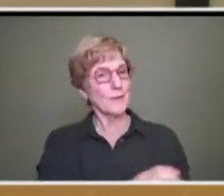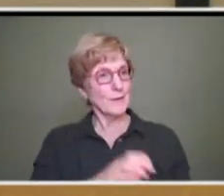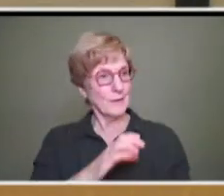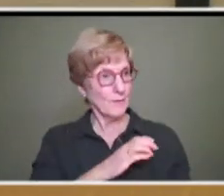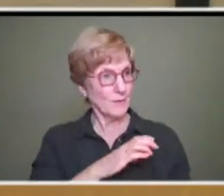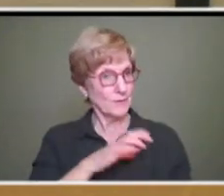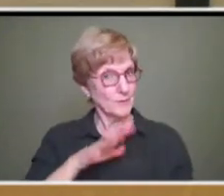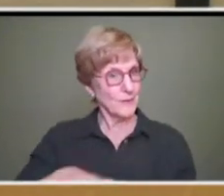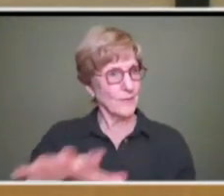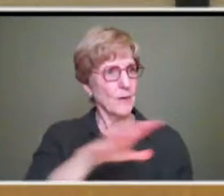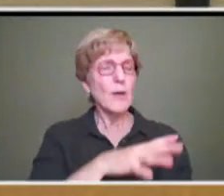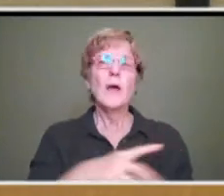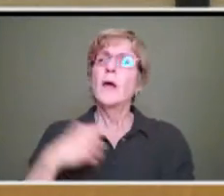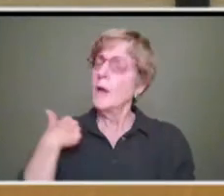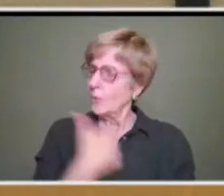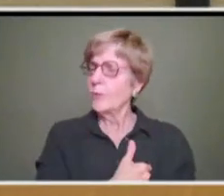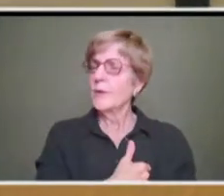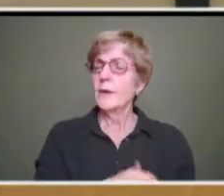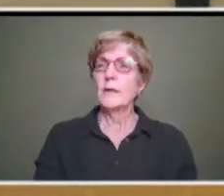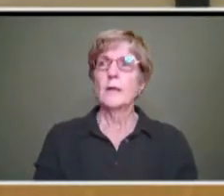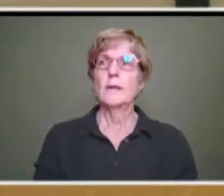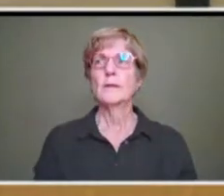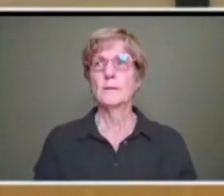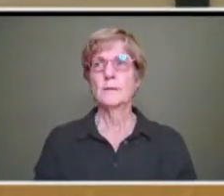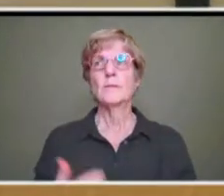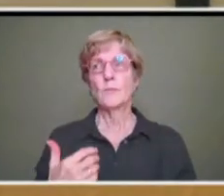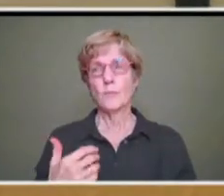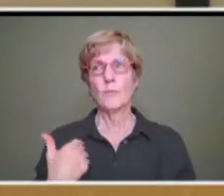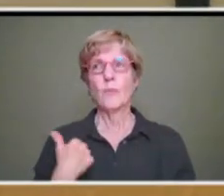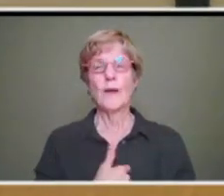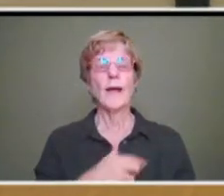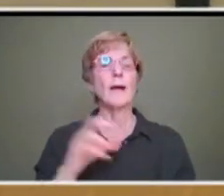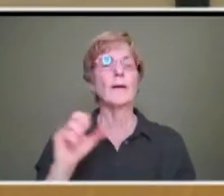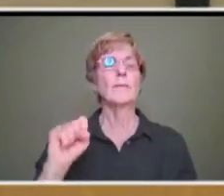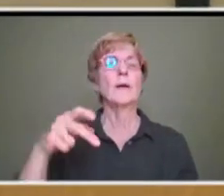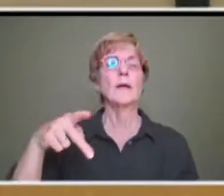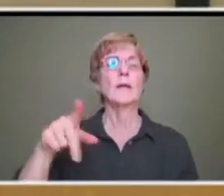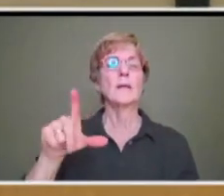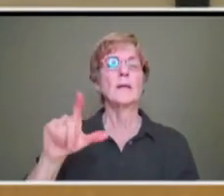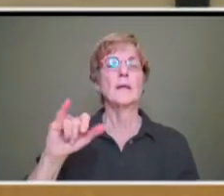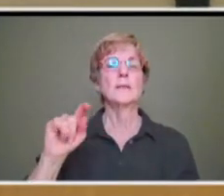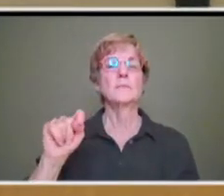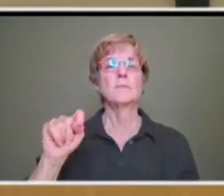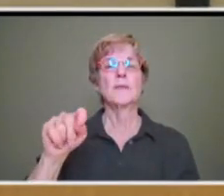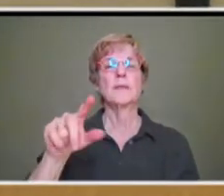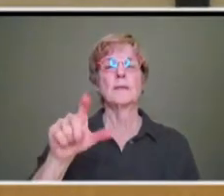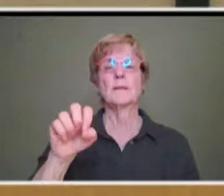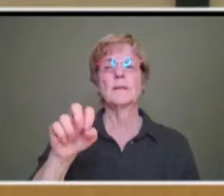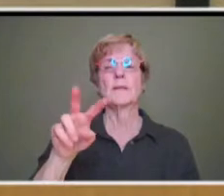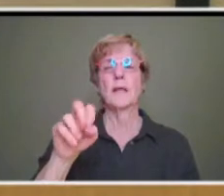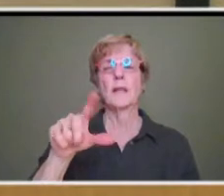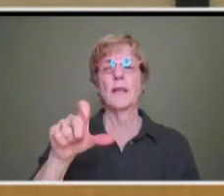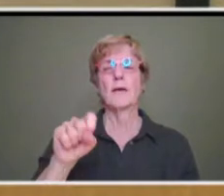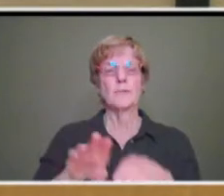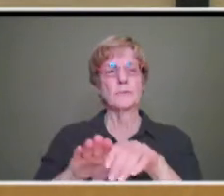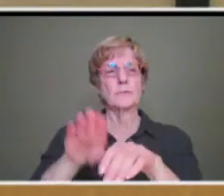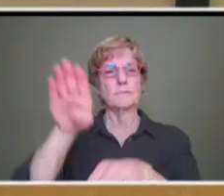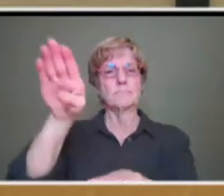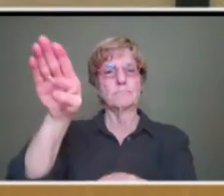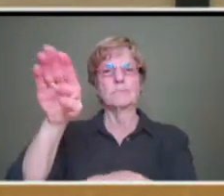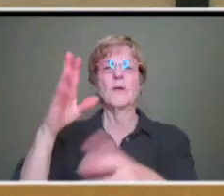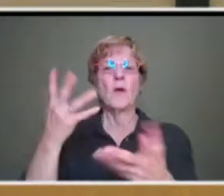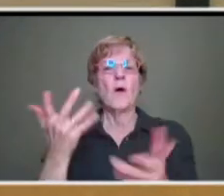area because we have tried um we have split levels so we have two-story split levels are already